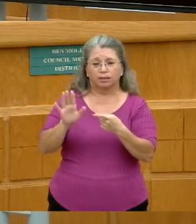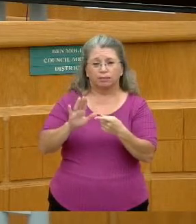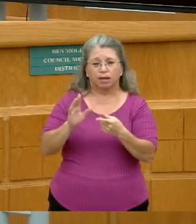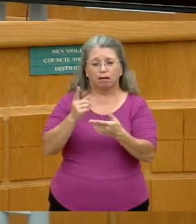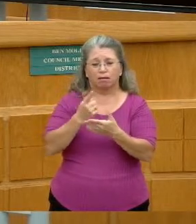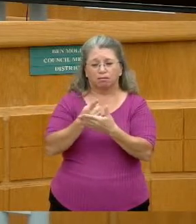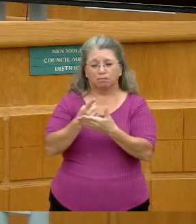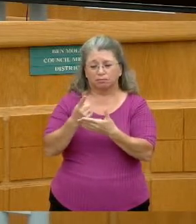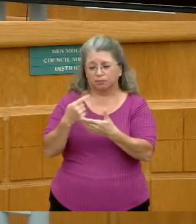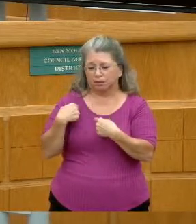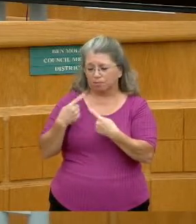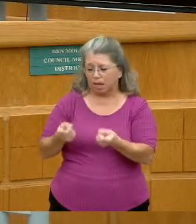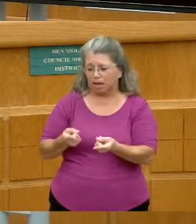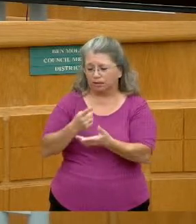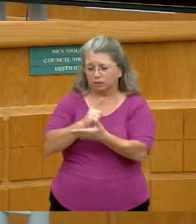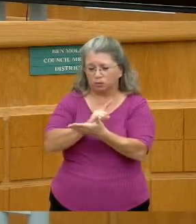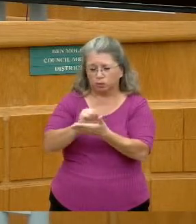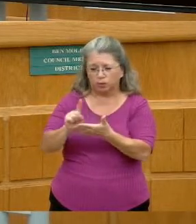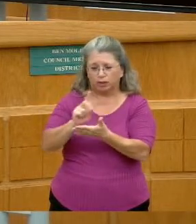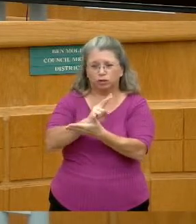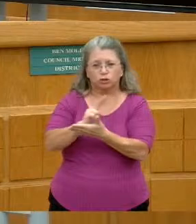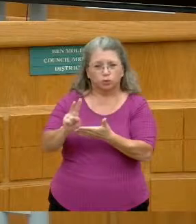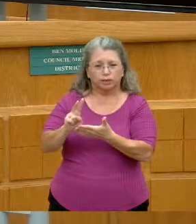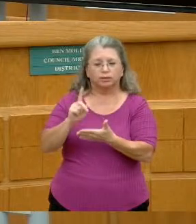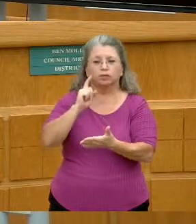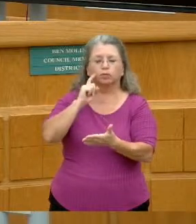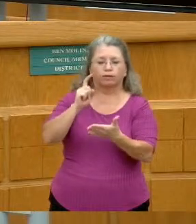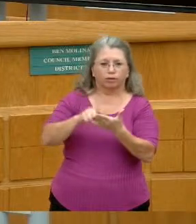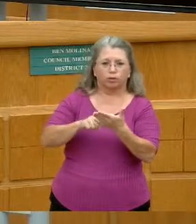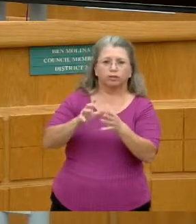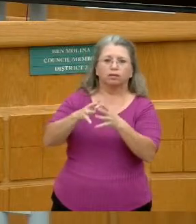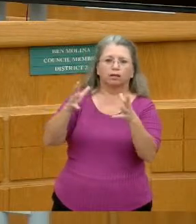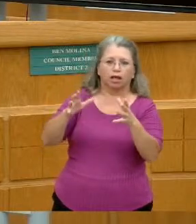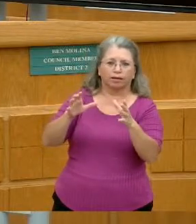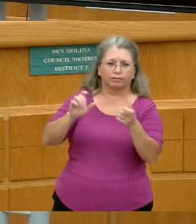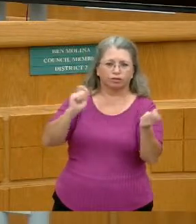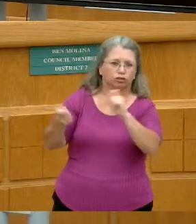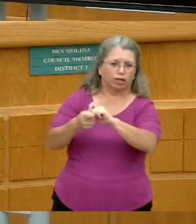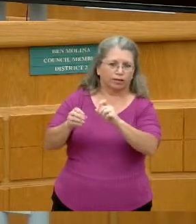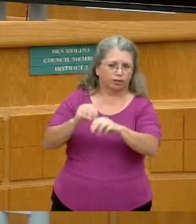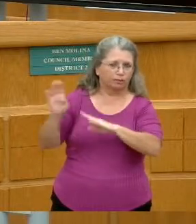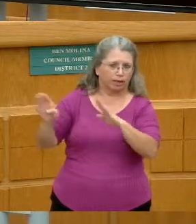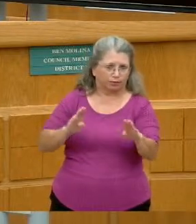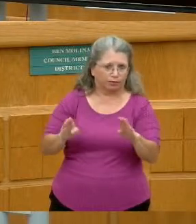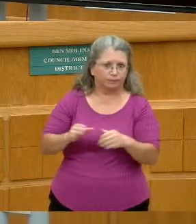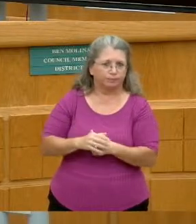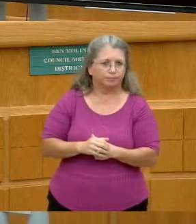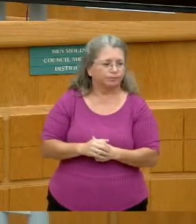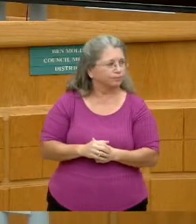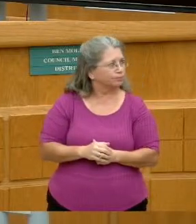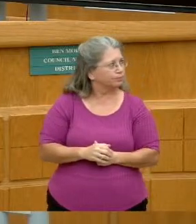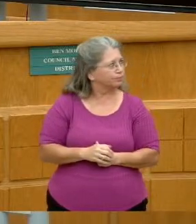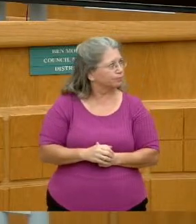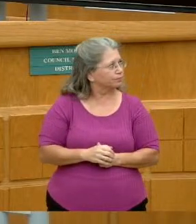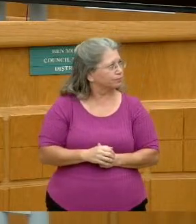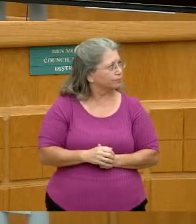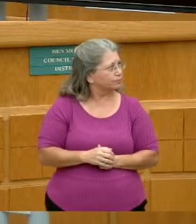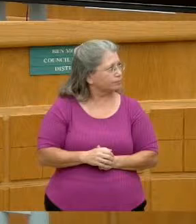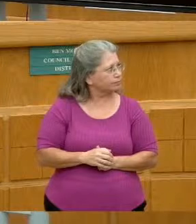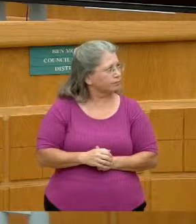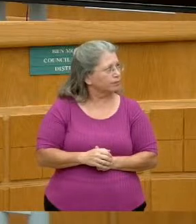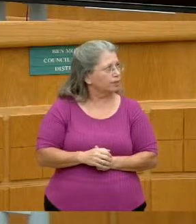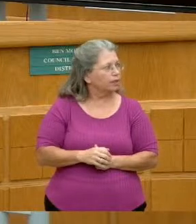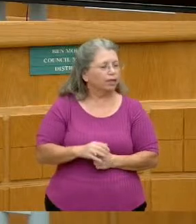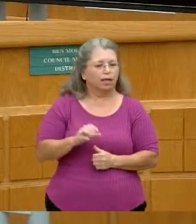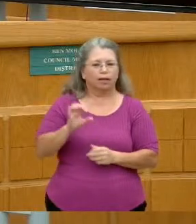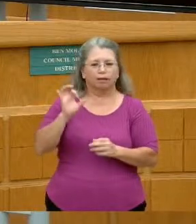weeks. We started to see a change in people's behavior. And these lines fit through the points. They're smooth. The points are there to show